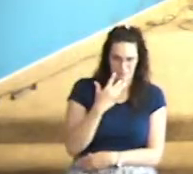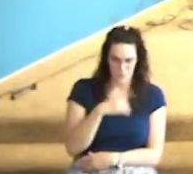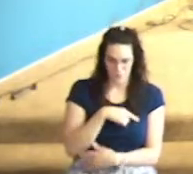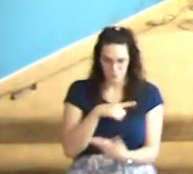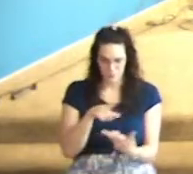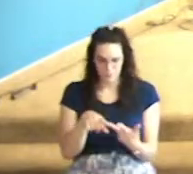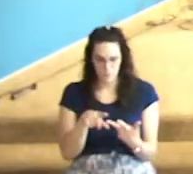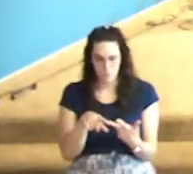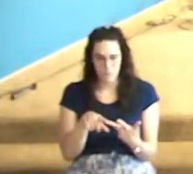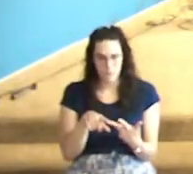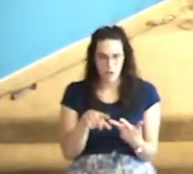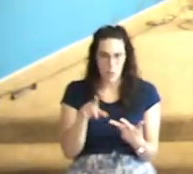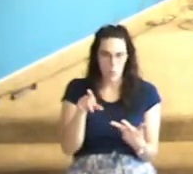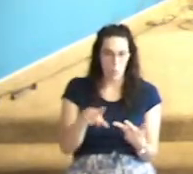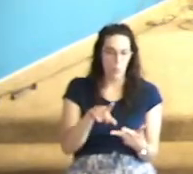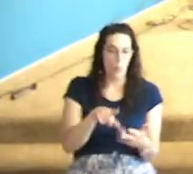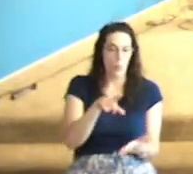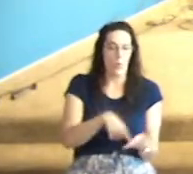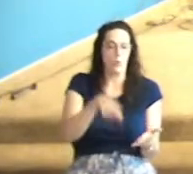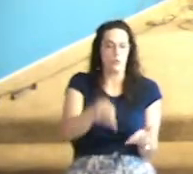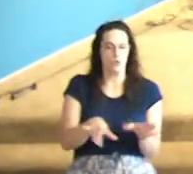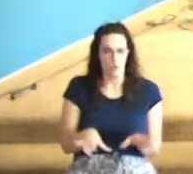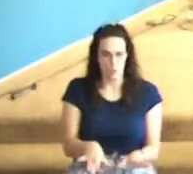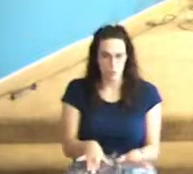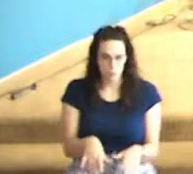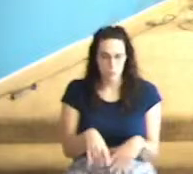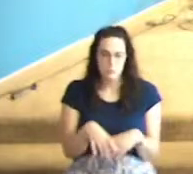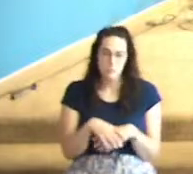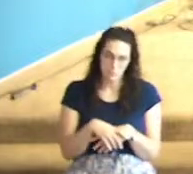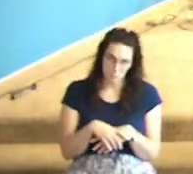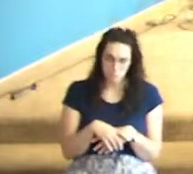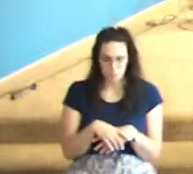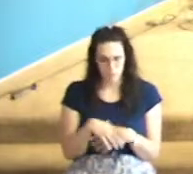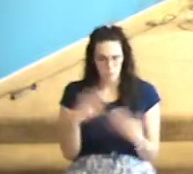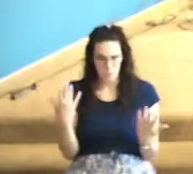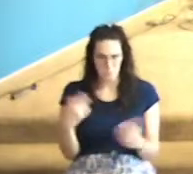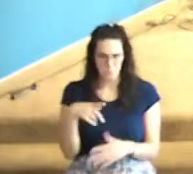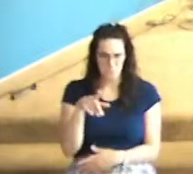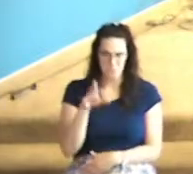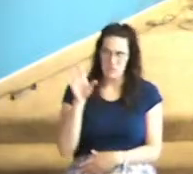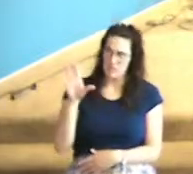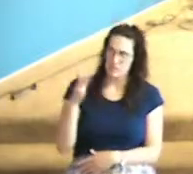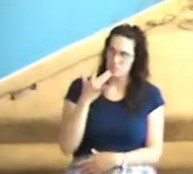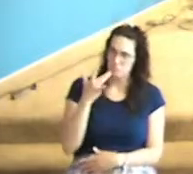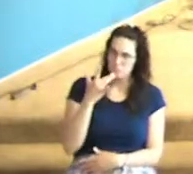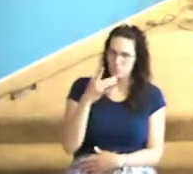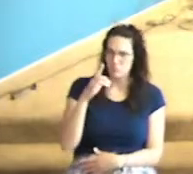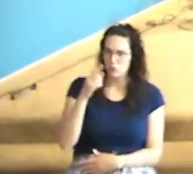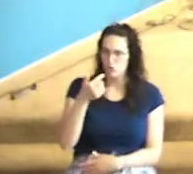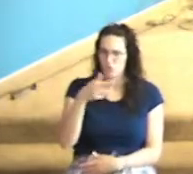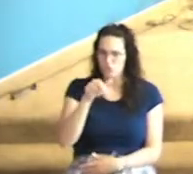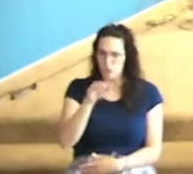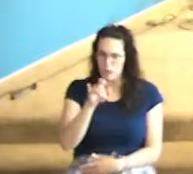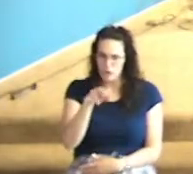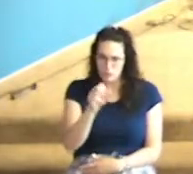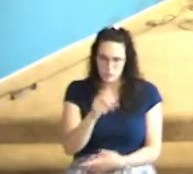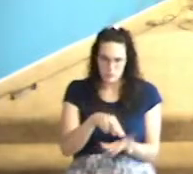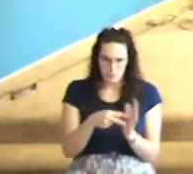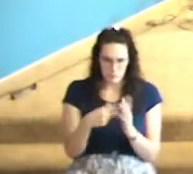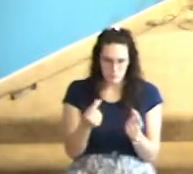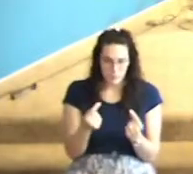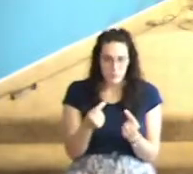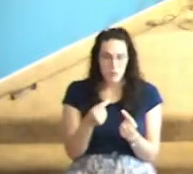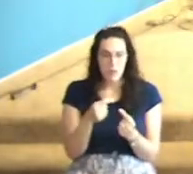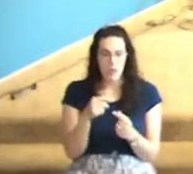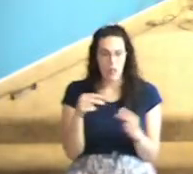what should we do? So some do's and don'ts, but we'll start with those don'ts. But what is God's favor? What are we talking about? So I want to invite you to Exodus 34.